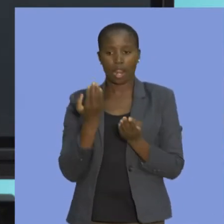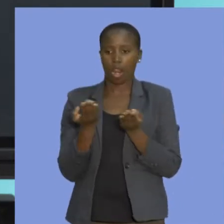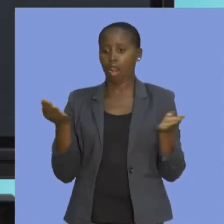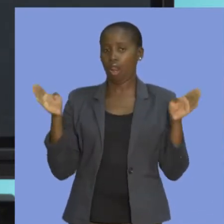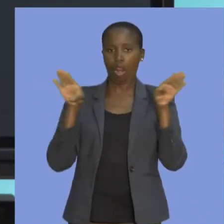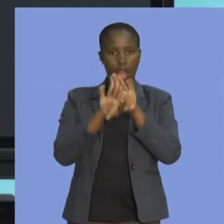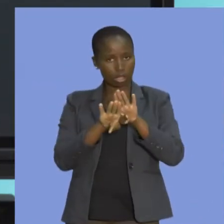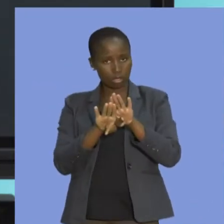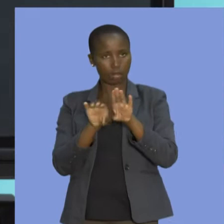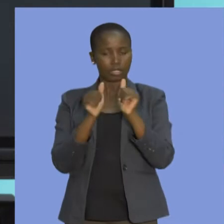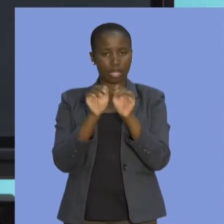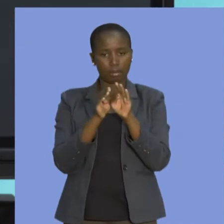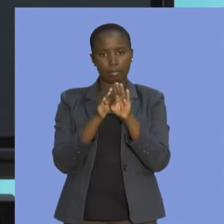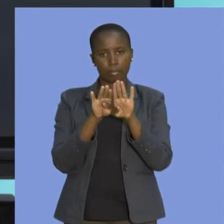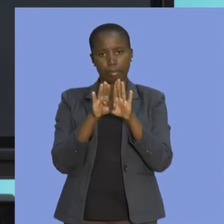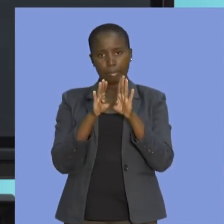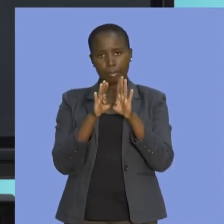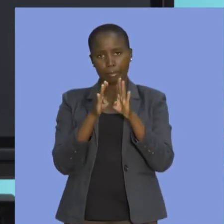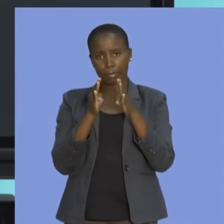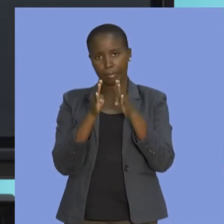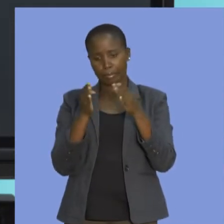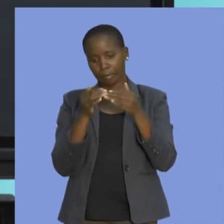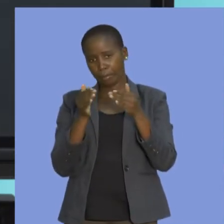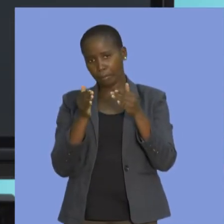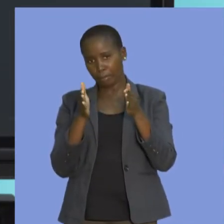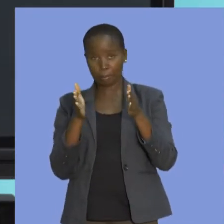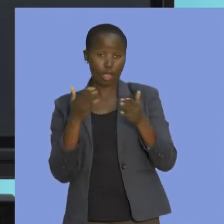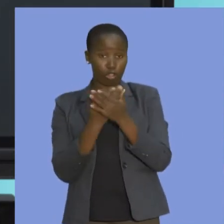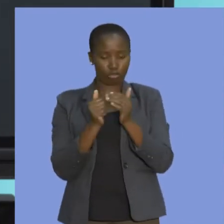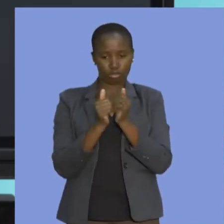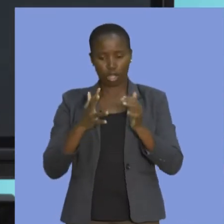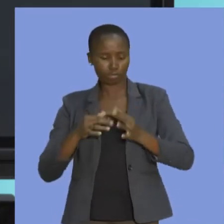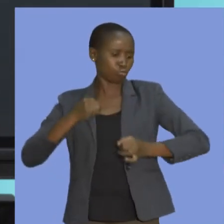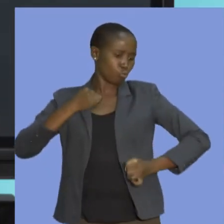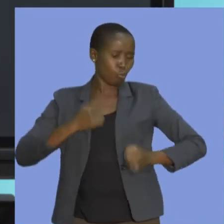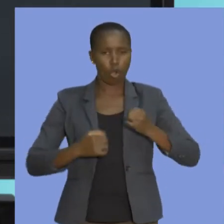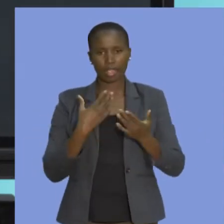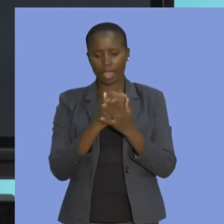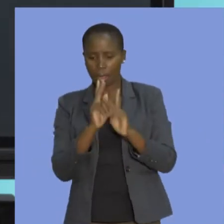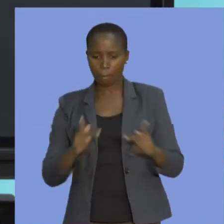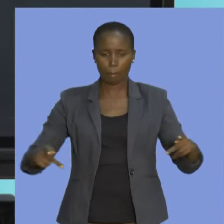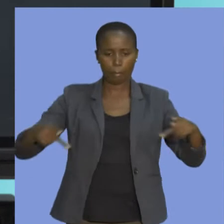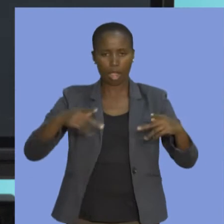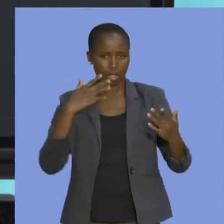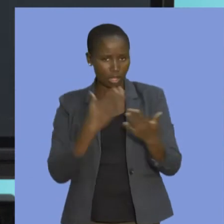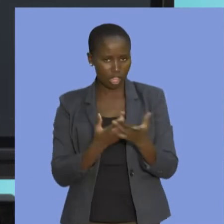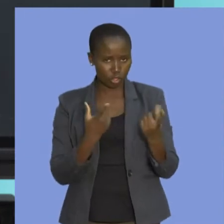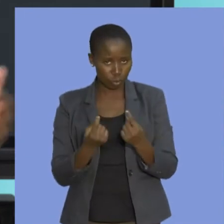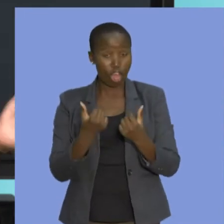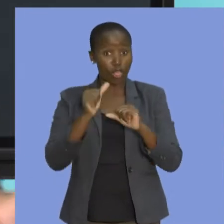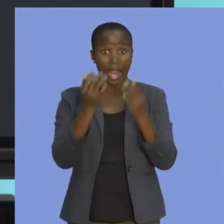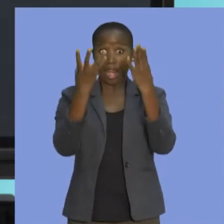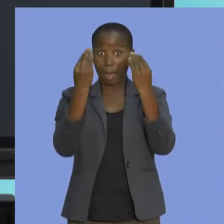allowed to walk, we can go for a run, we can go to a park, then numbers of infection